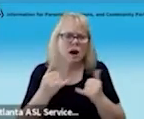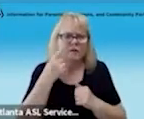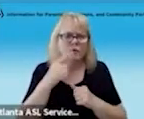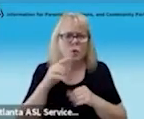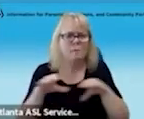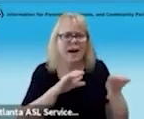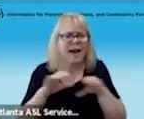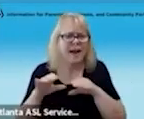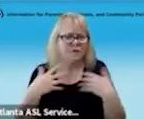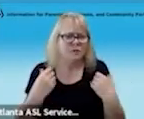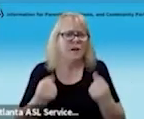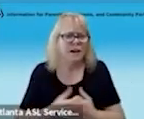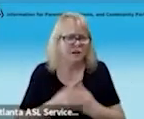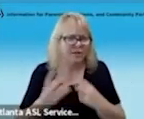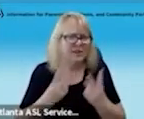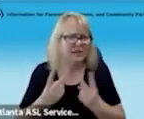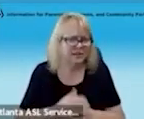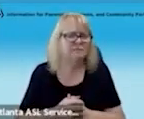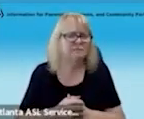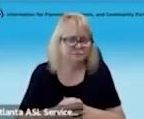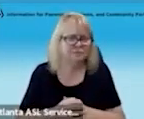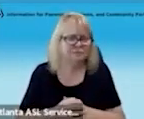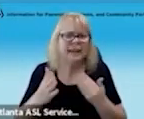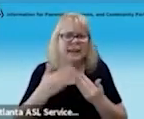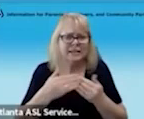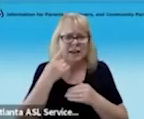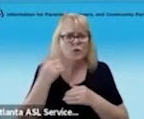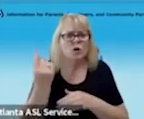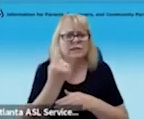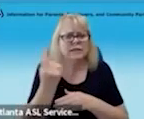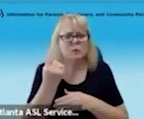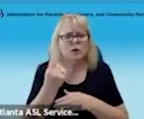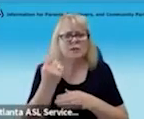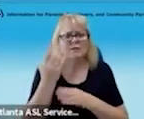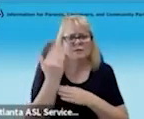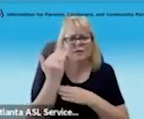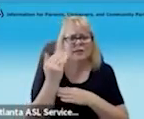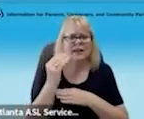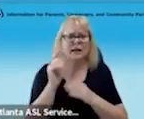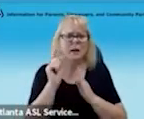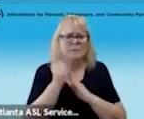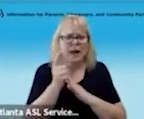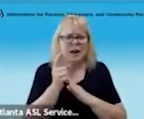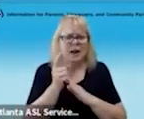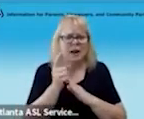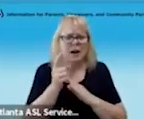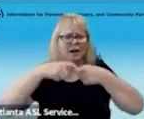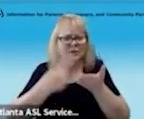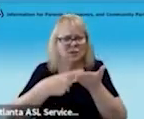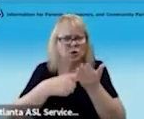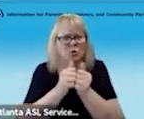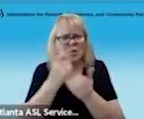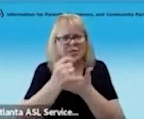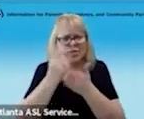homes. And virtual care. So we did a lot of virtual care before, but we're doing way more now, especially for our